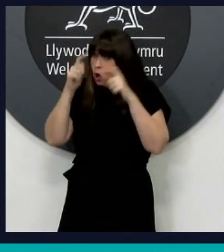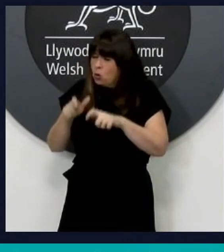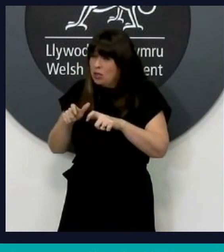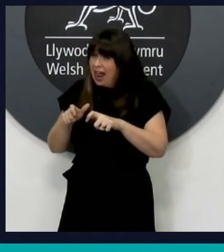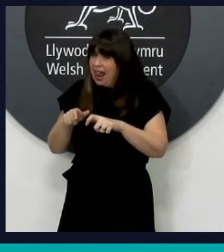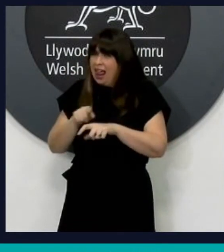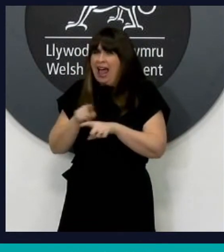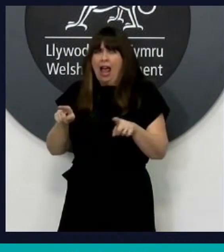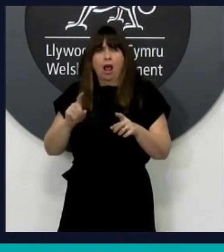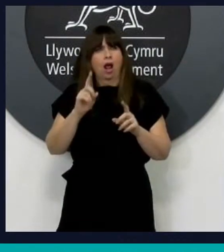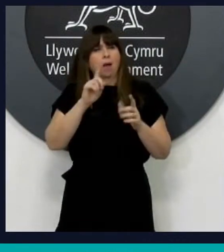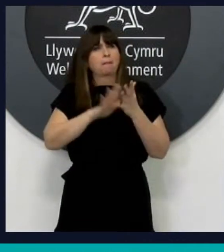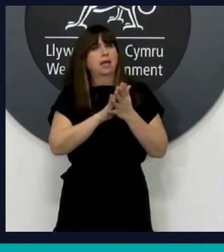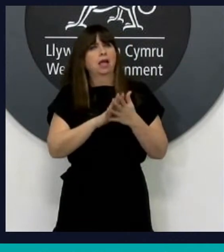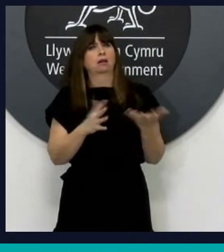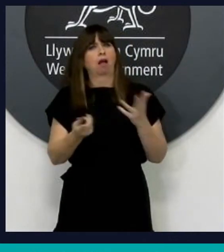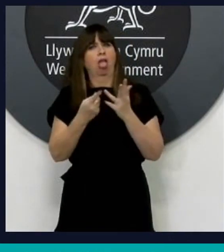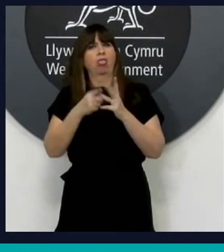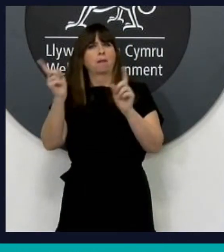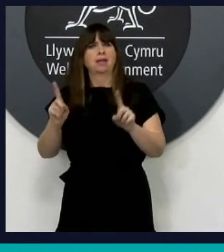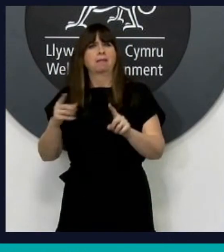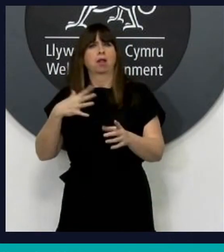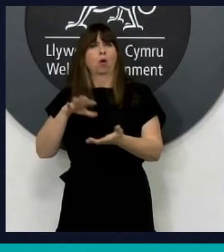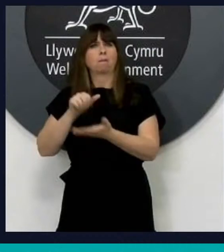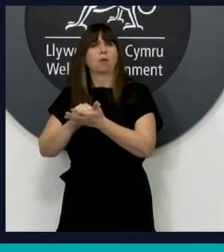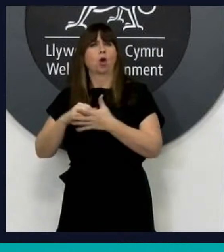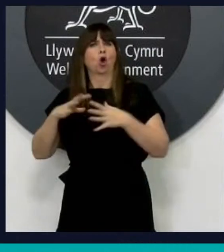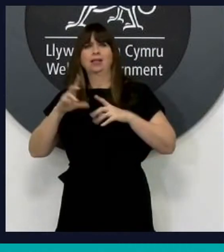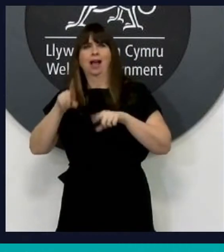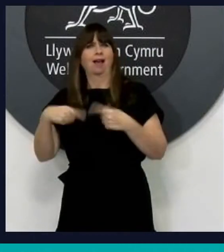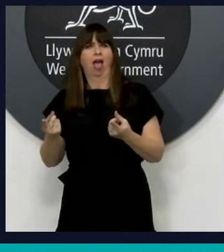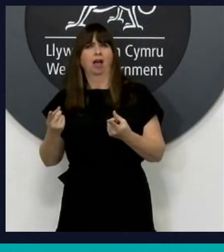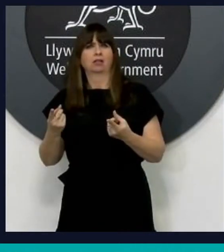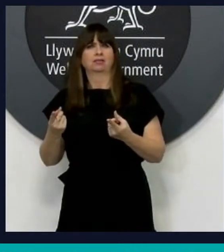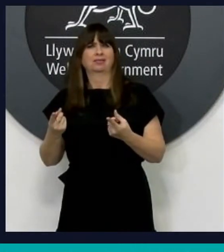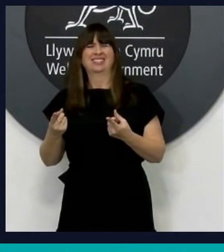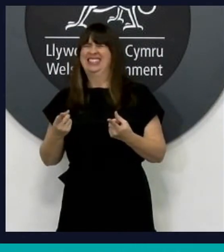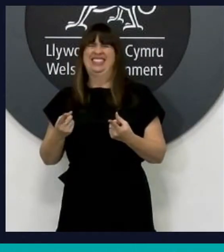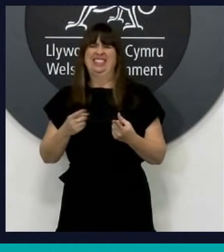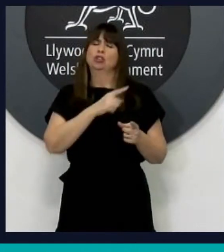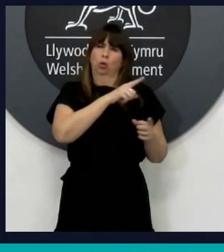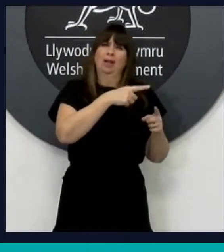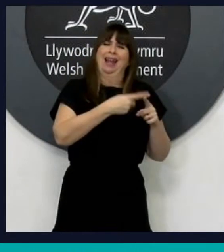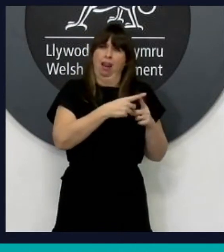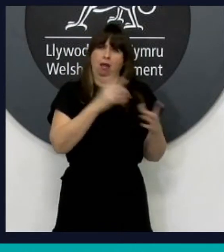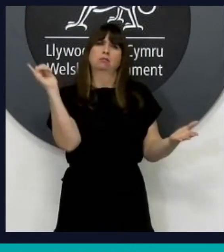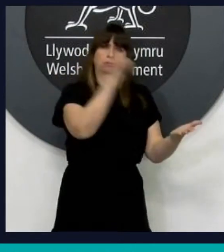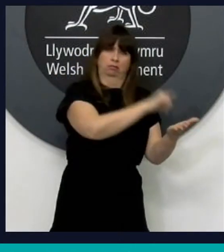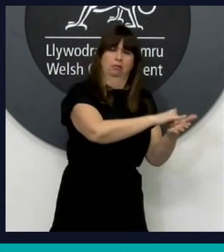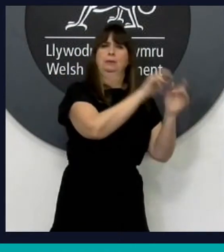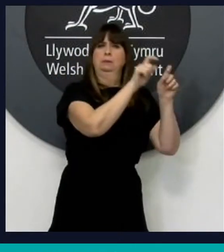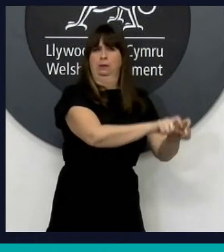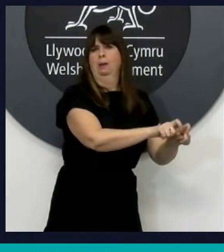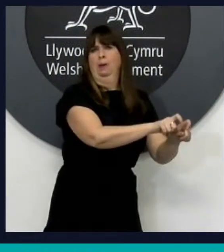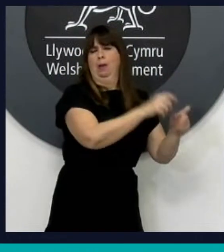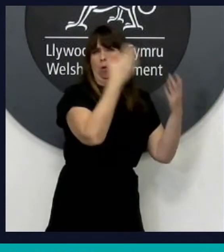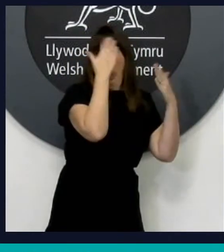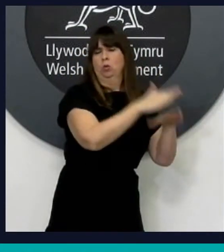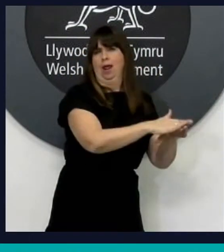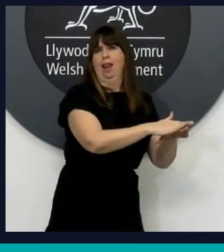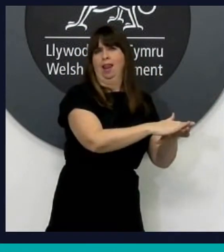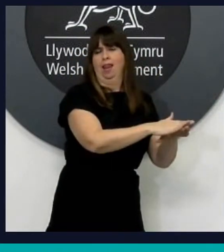Christmas for a hotel when they may have many bookings. So we are keeping an eye on things, and obviously we're very interested